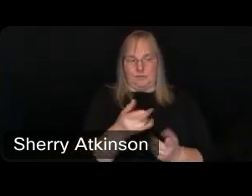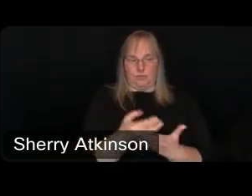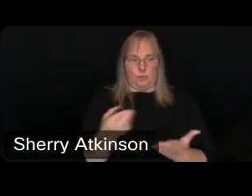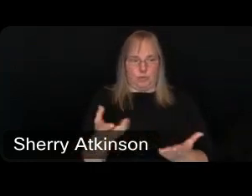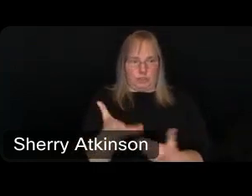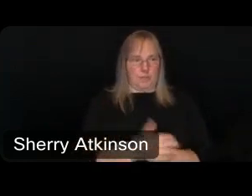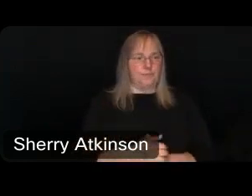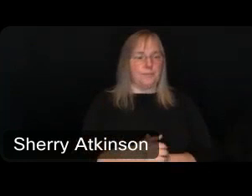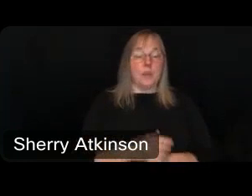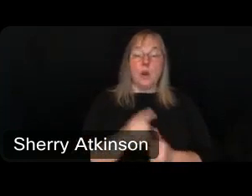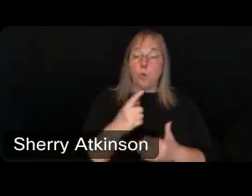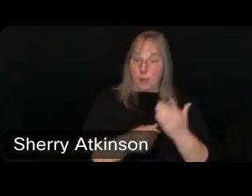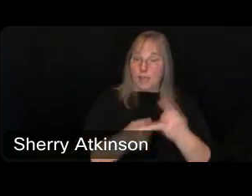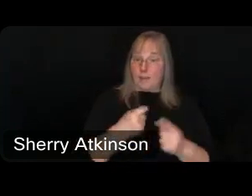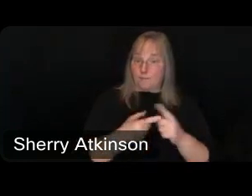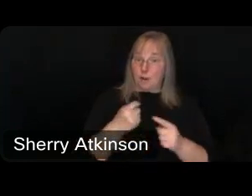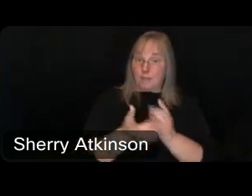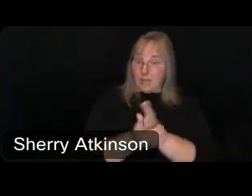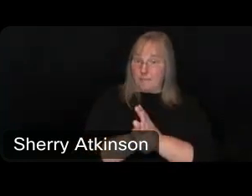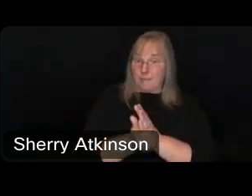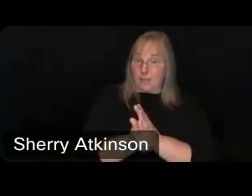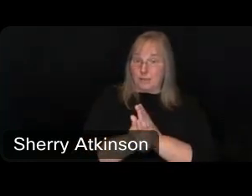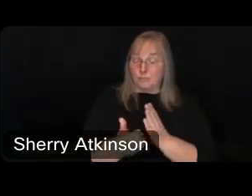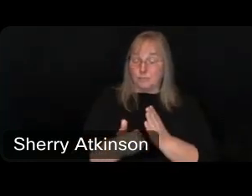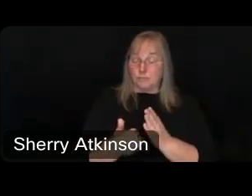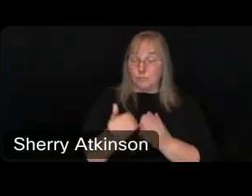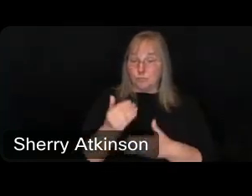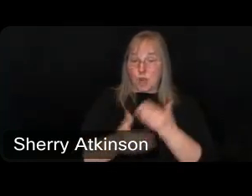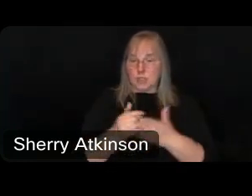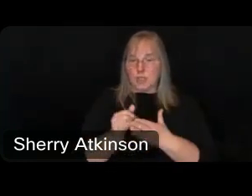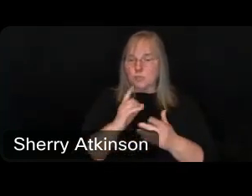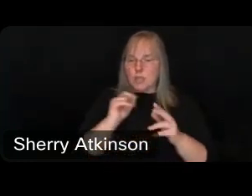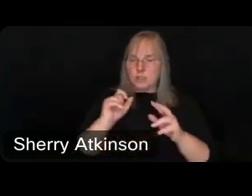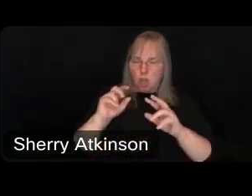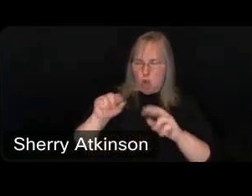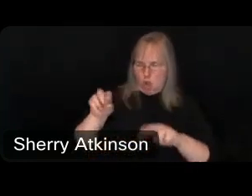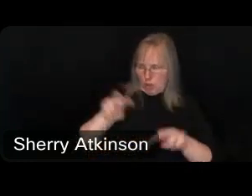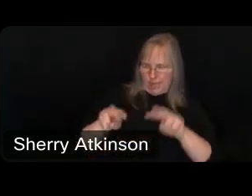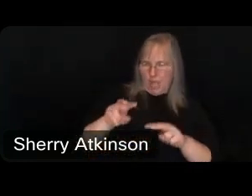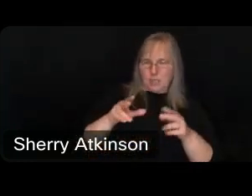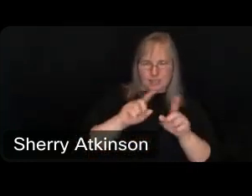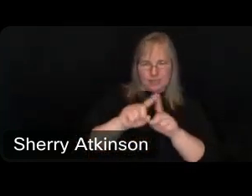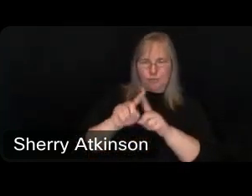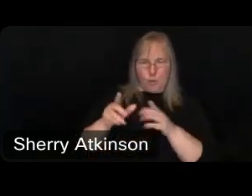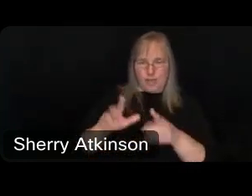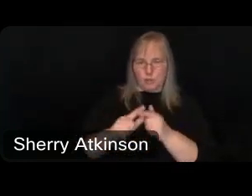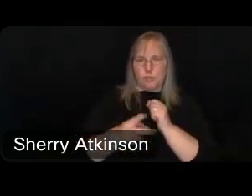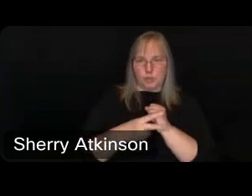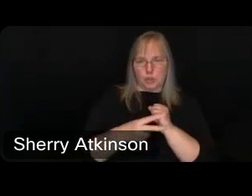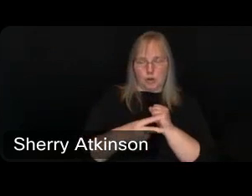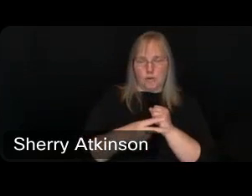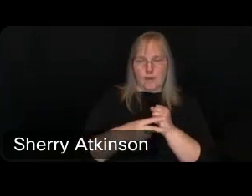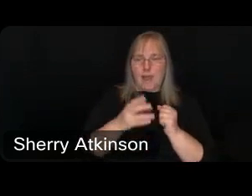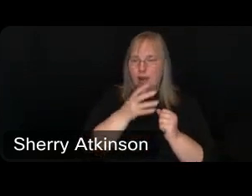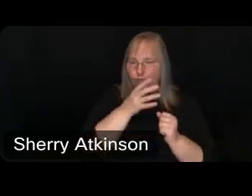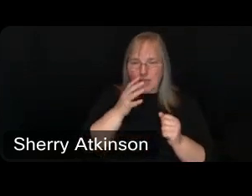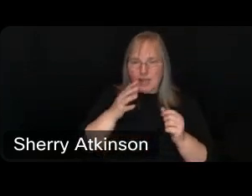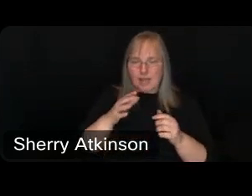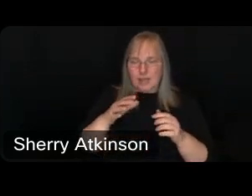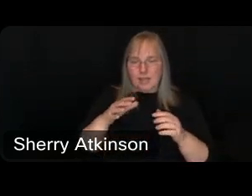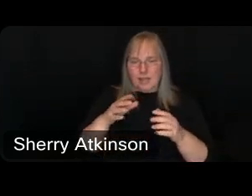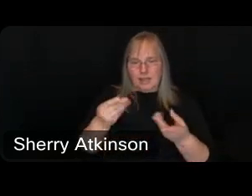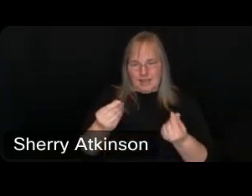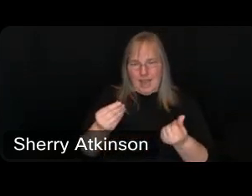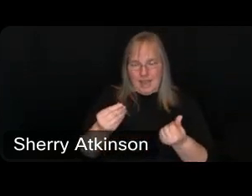out of the amendment process was looking at ways to preserve agricultural land inside the planned service area. So a lot of our agricultural land has been